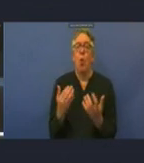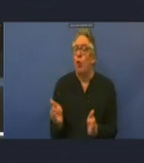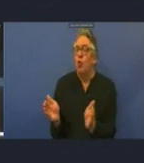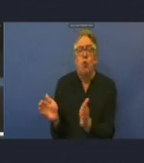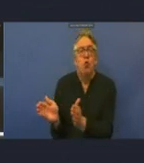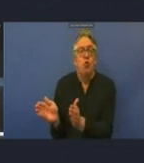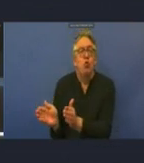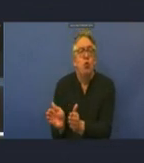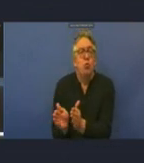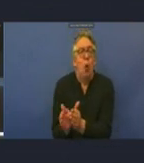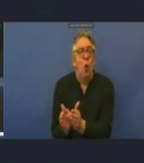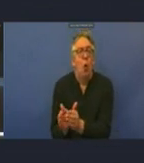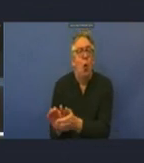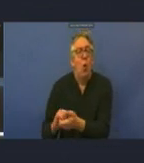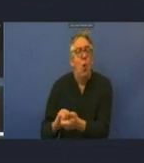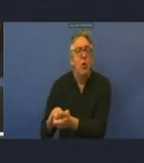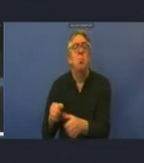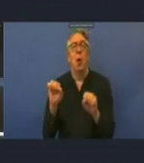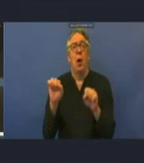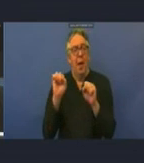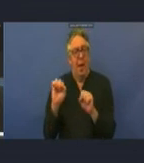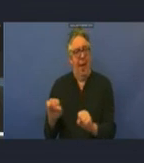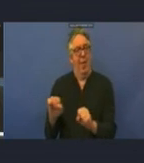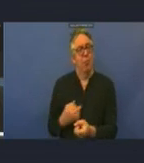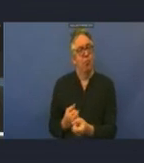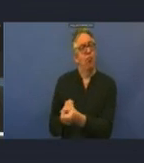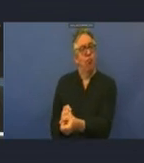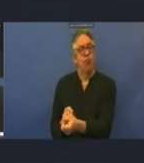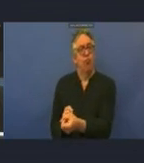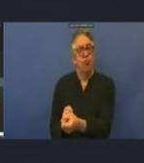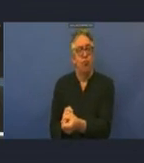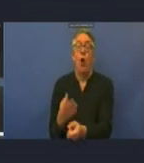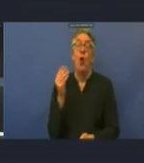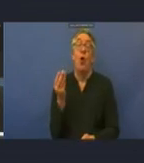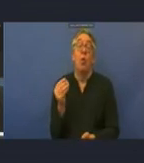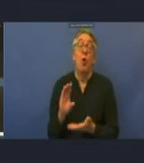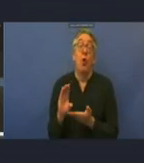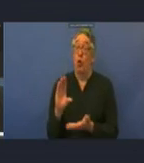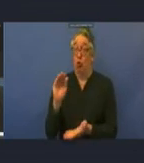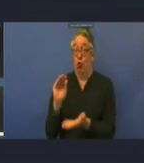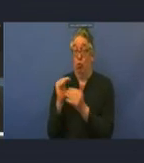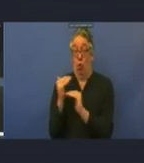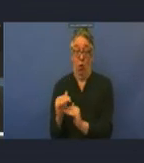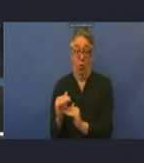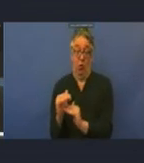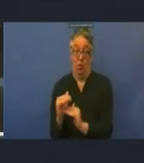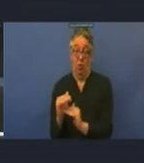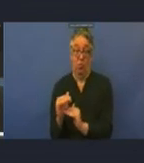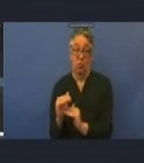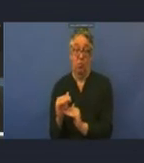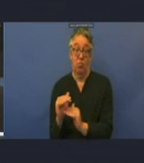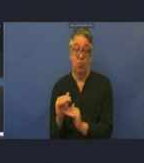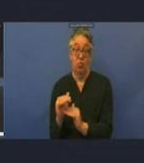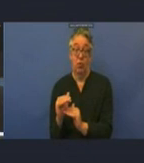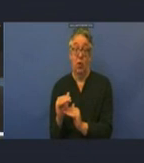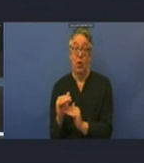actors. So it foresees smaller amounts. It will be, as we will see later, it's a lump sum